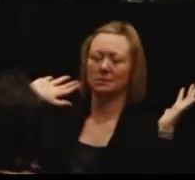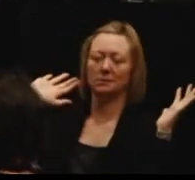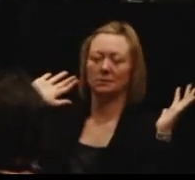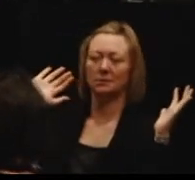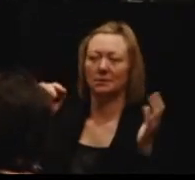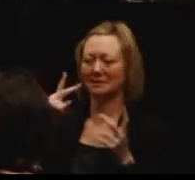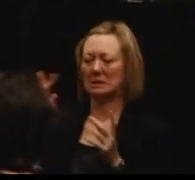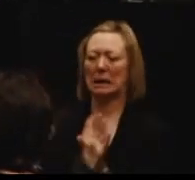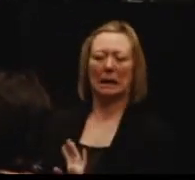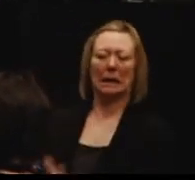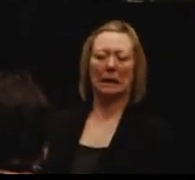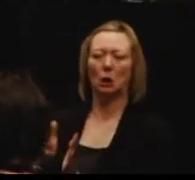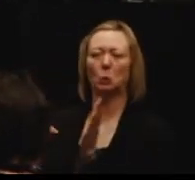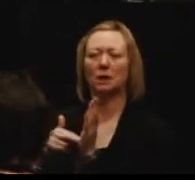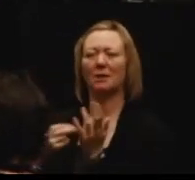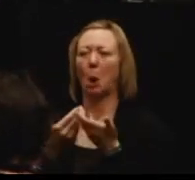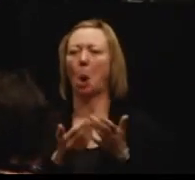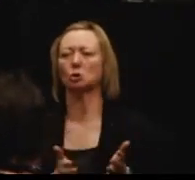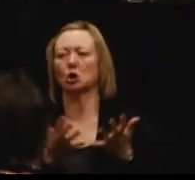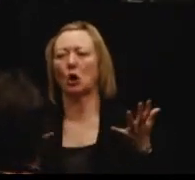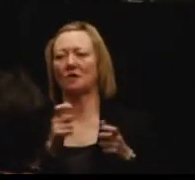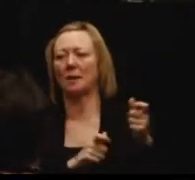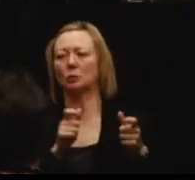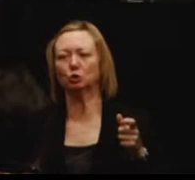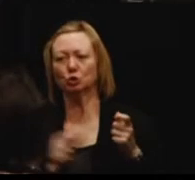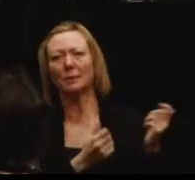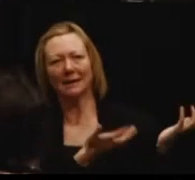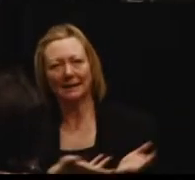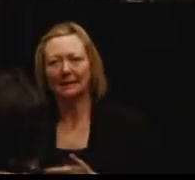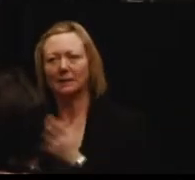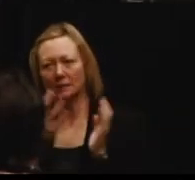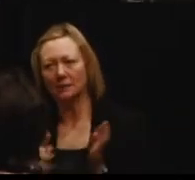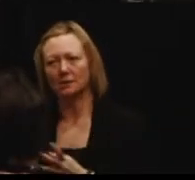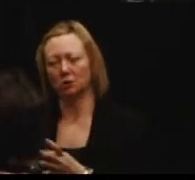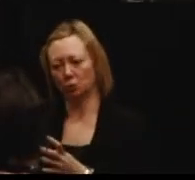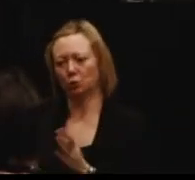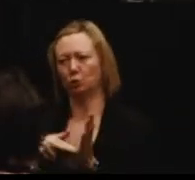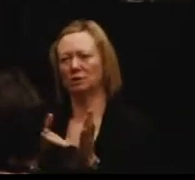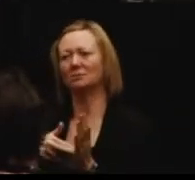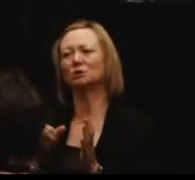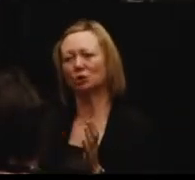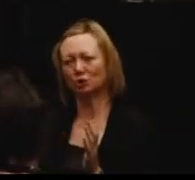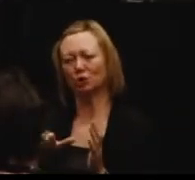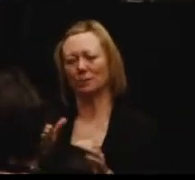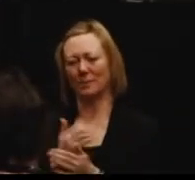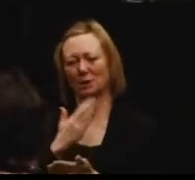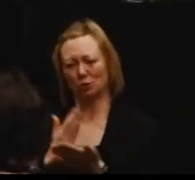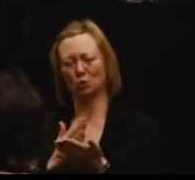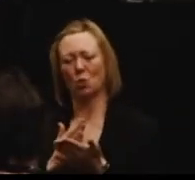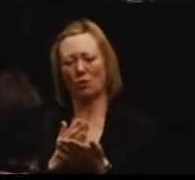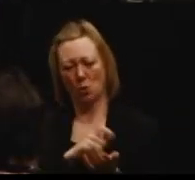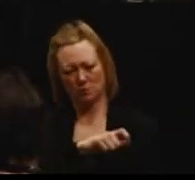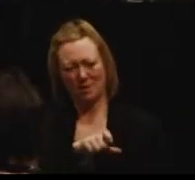And there needs to be some sort of way of making sure that these people are coming through the system, and I don't